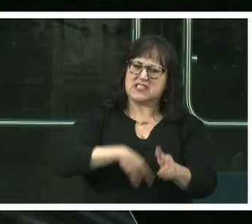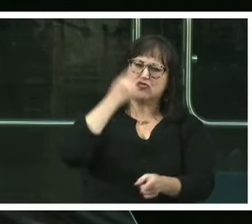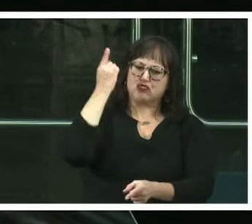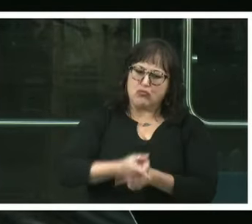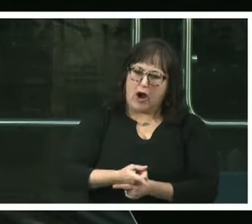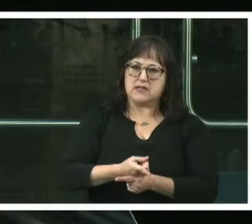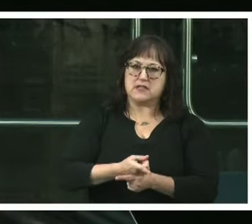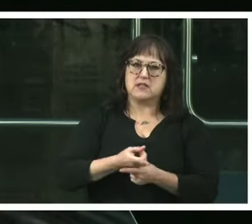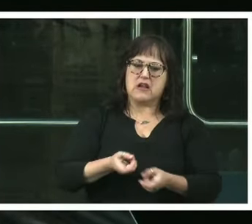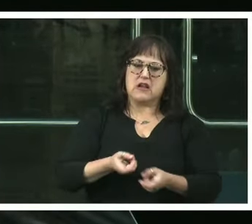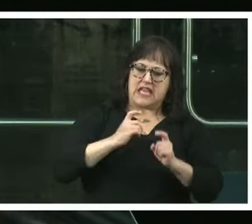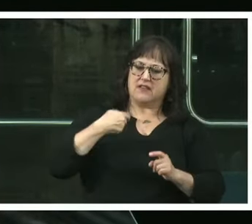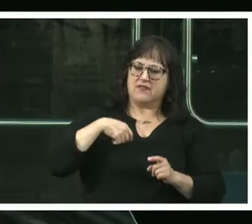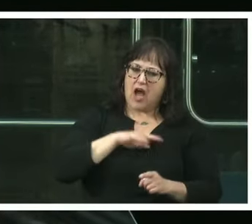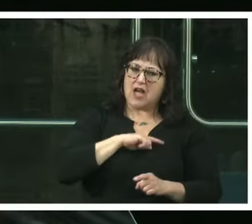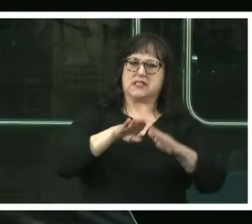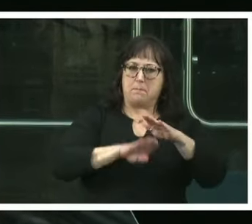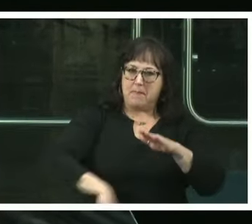basics.